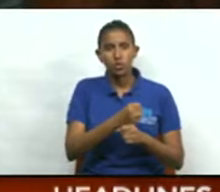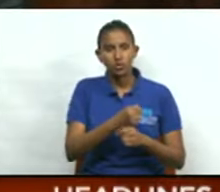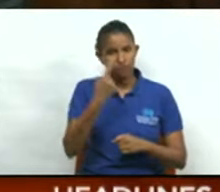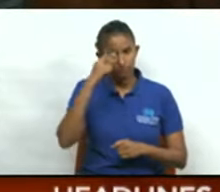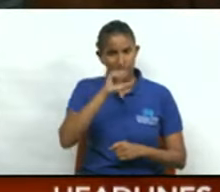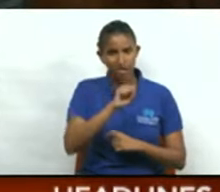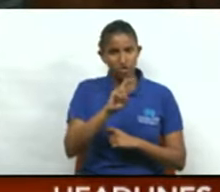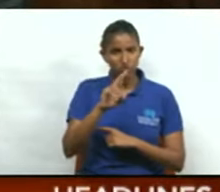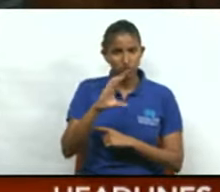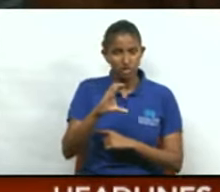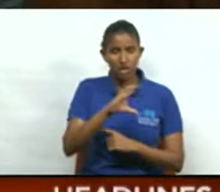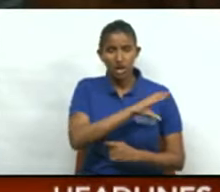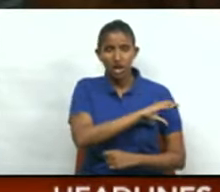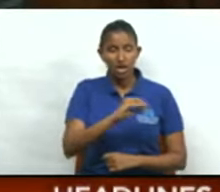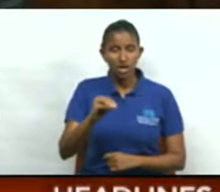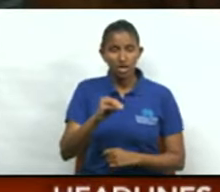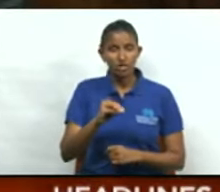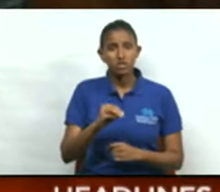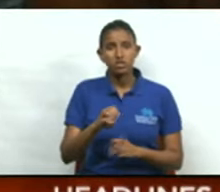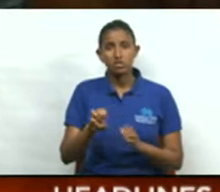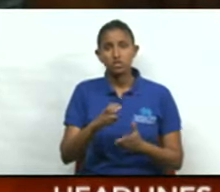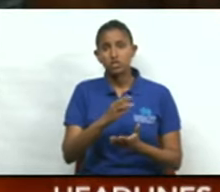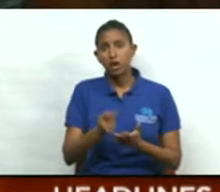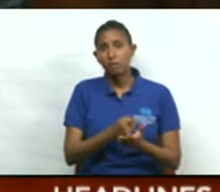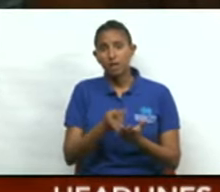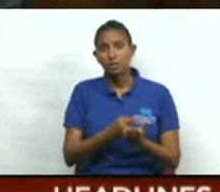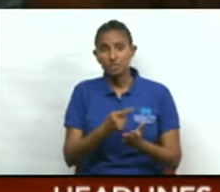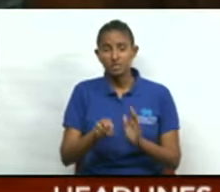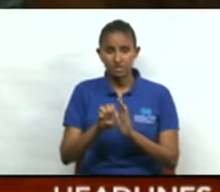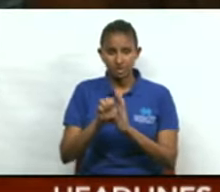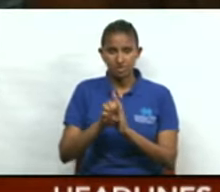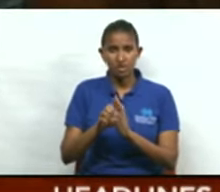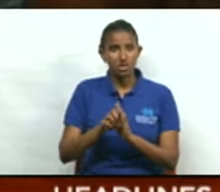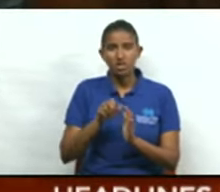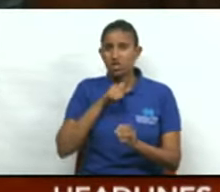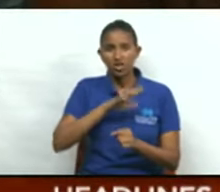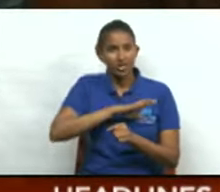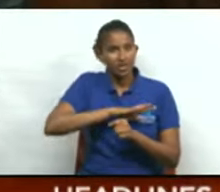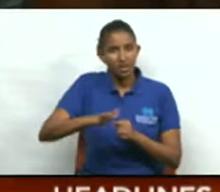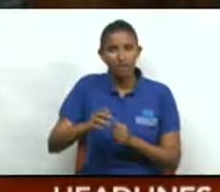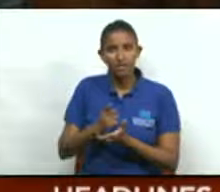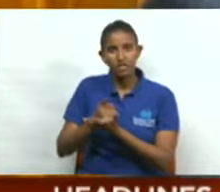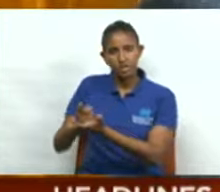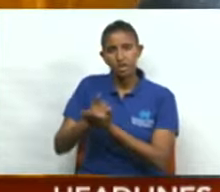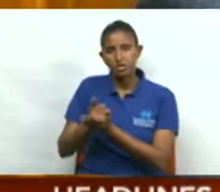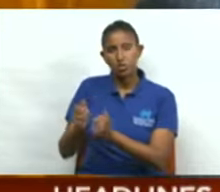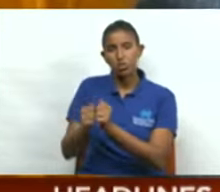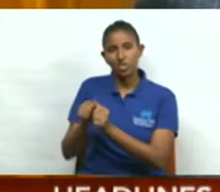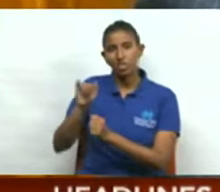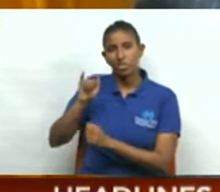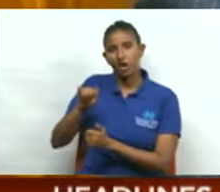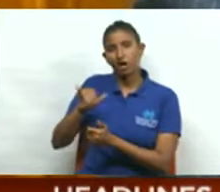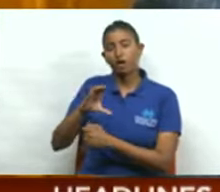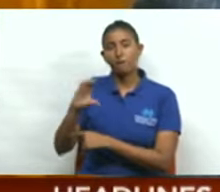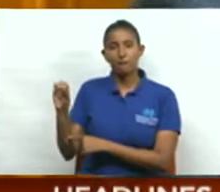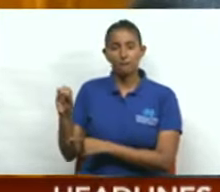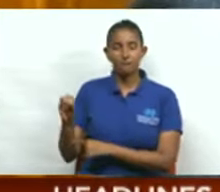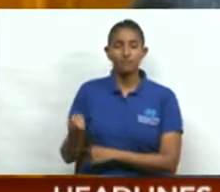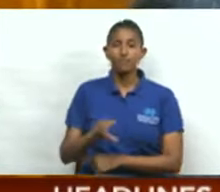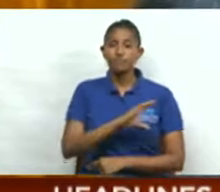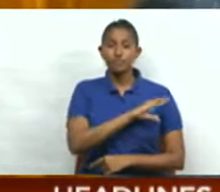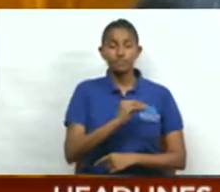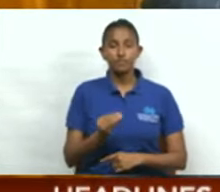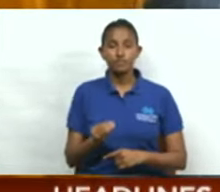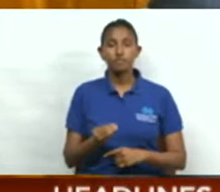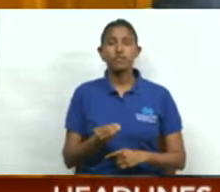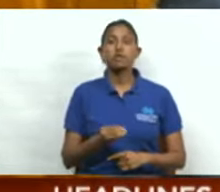some cases, there was insufficient consultation with stakeholders. Among those pointing to the report's